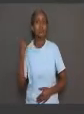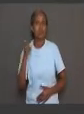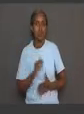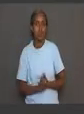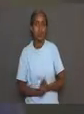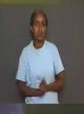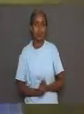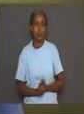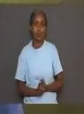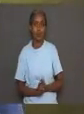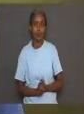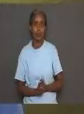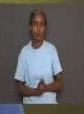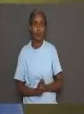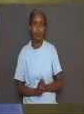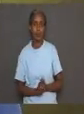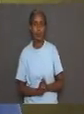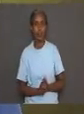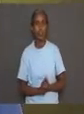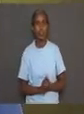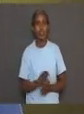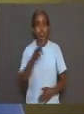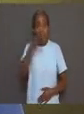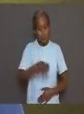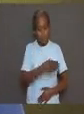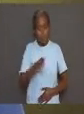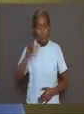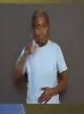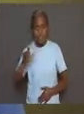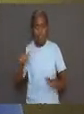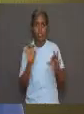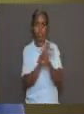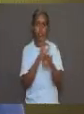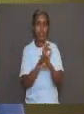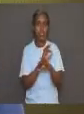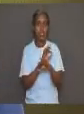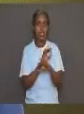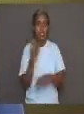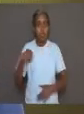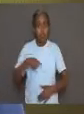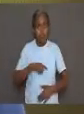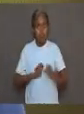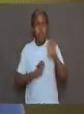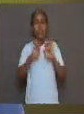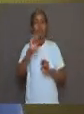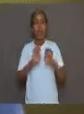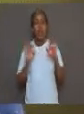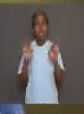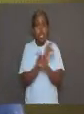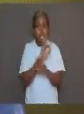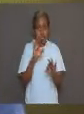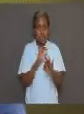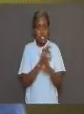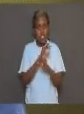on. To graph a linear function, we evaluate the function